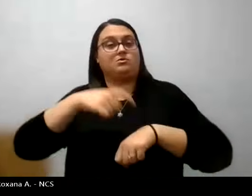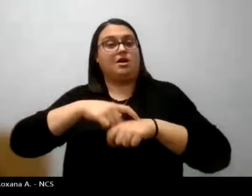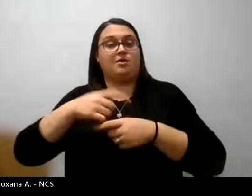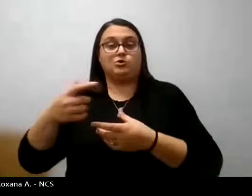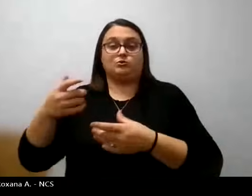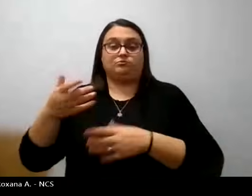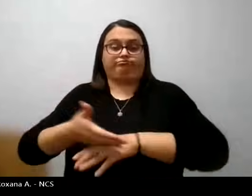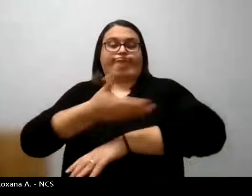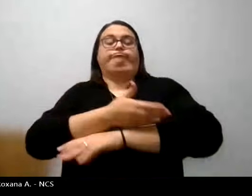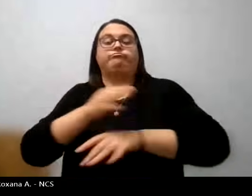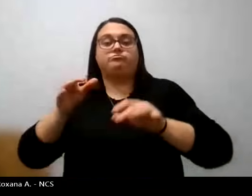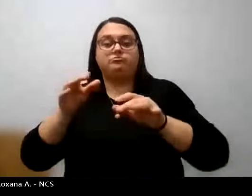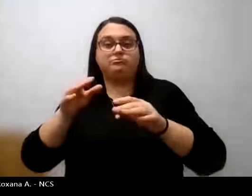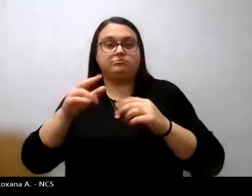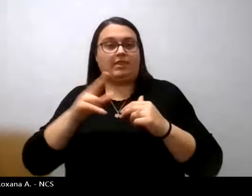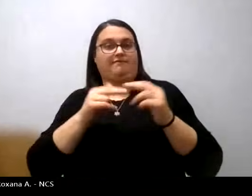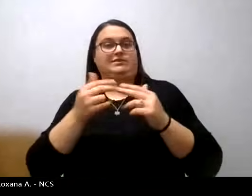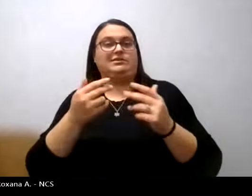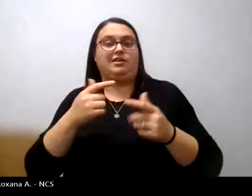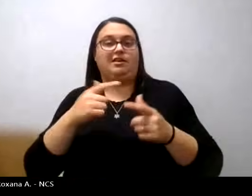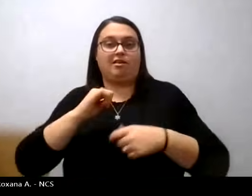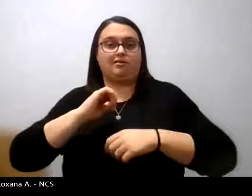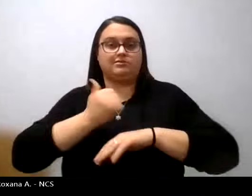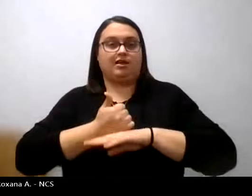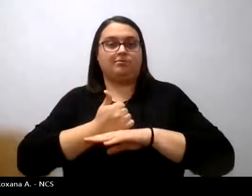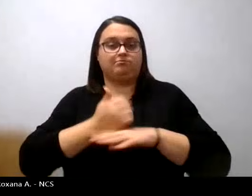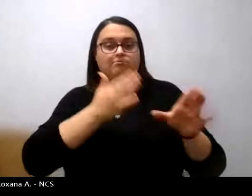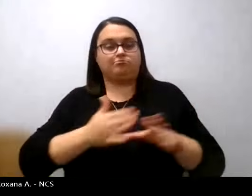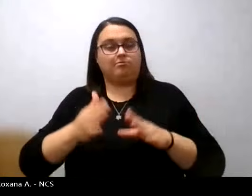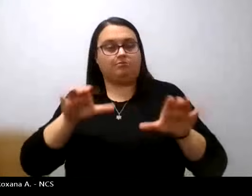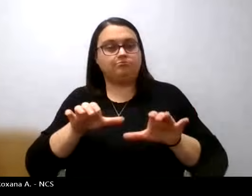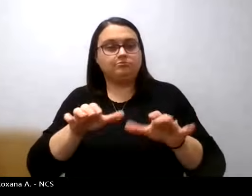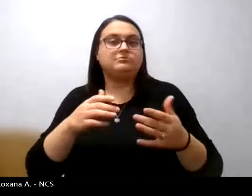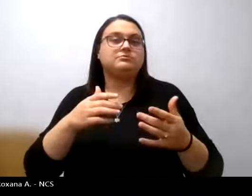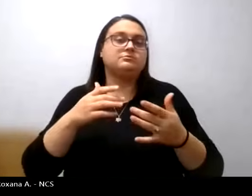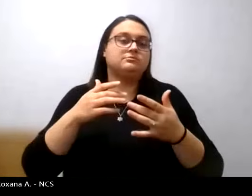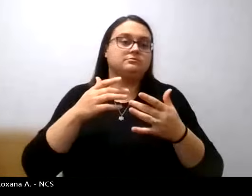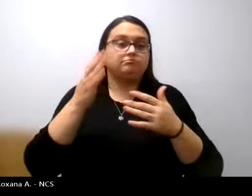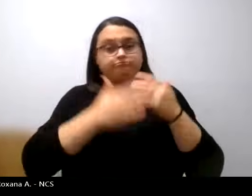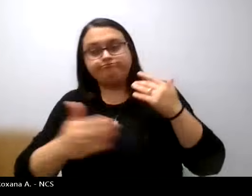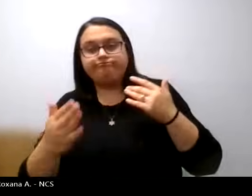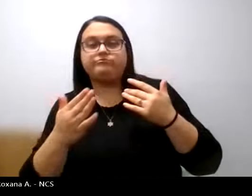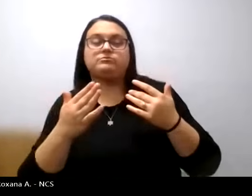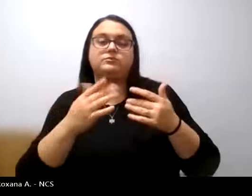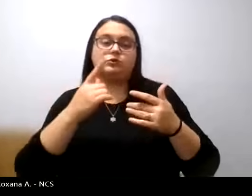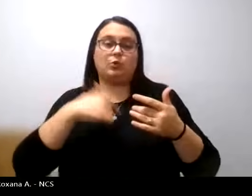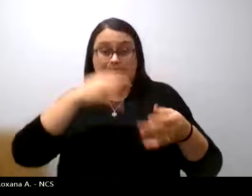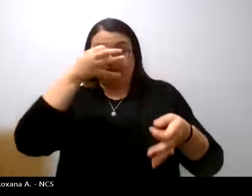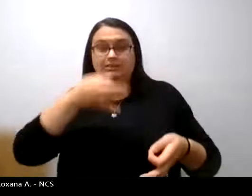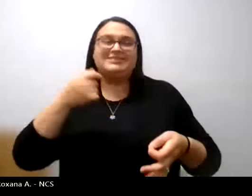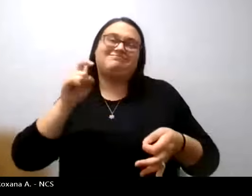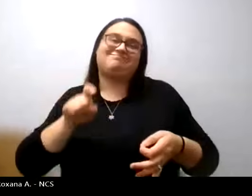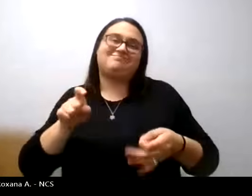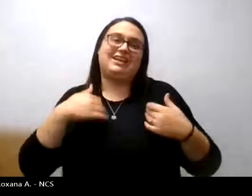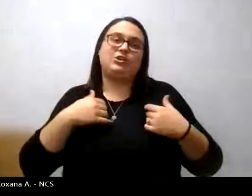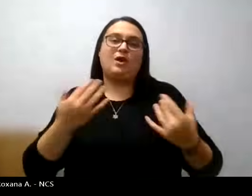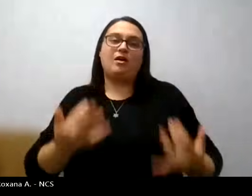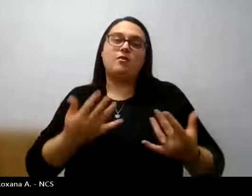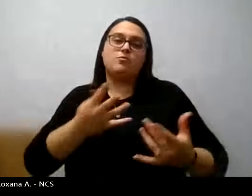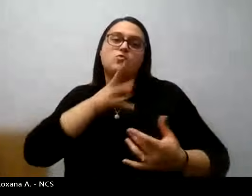facility and then make a plan of action to move forward. Ultimately, we decided that we did need to do a boil water